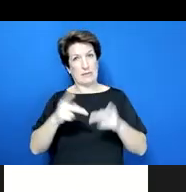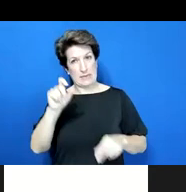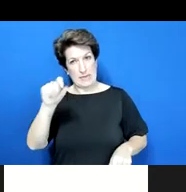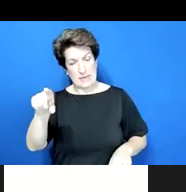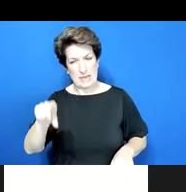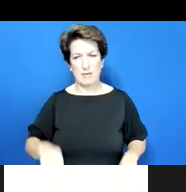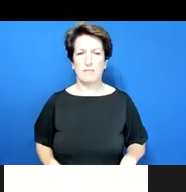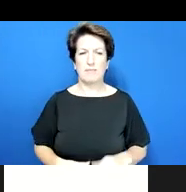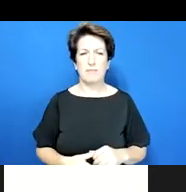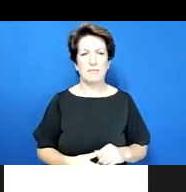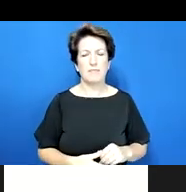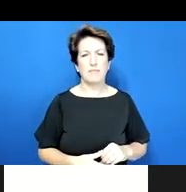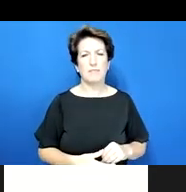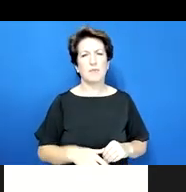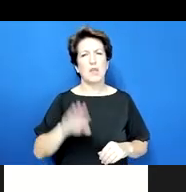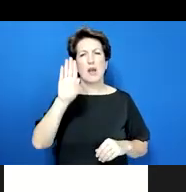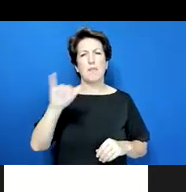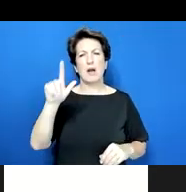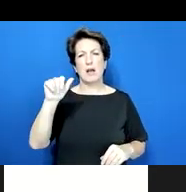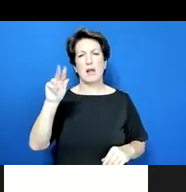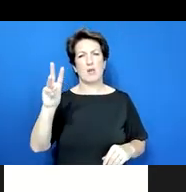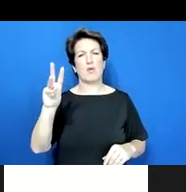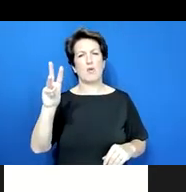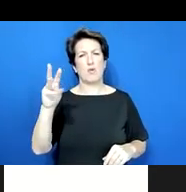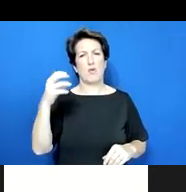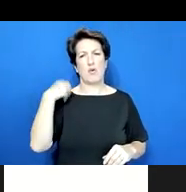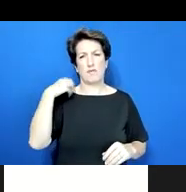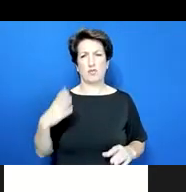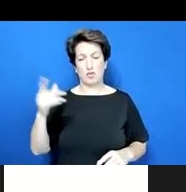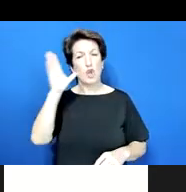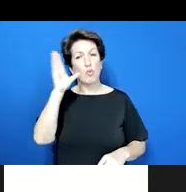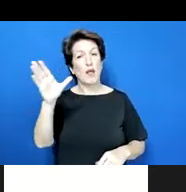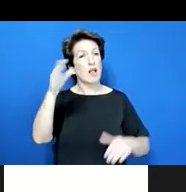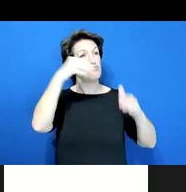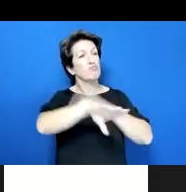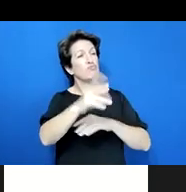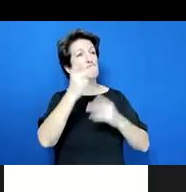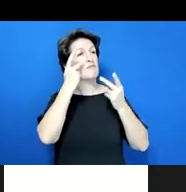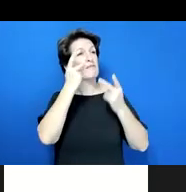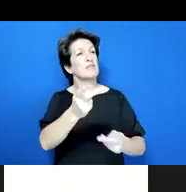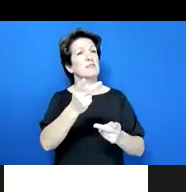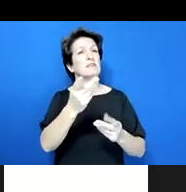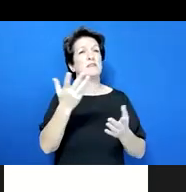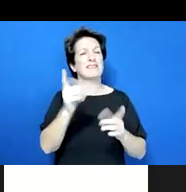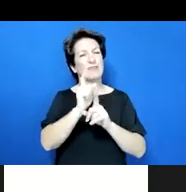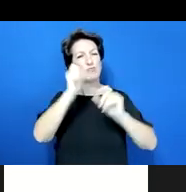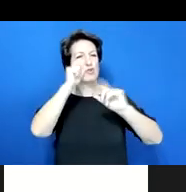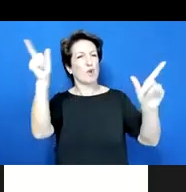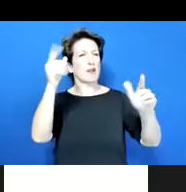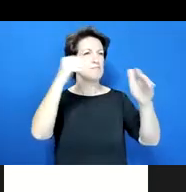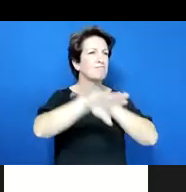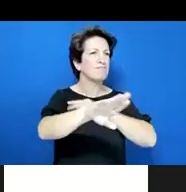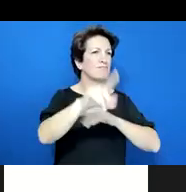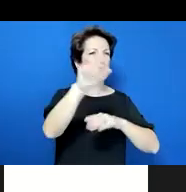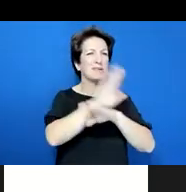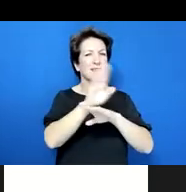going to have our bylaw officers to do random visits, surprise visits to those businesses who are not adhering